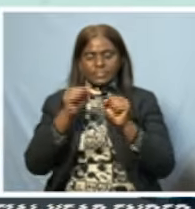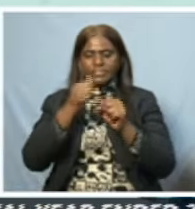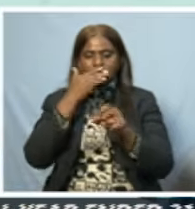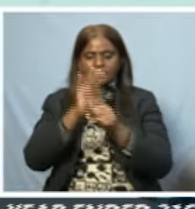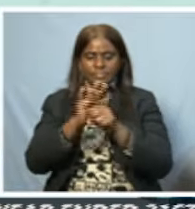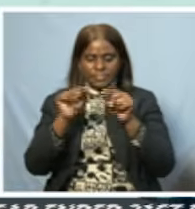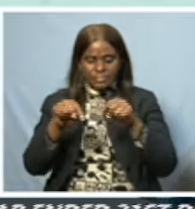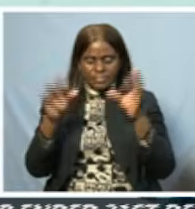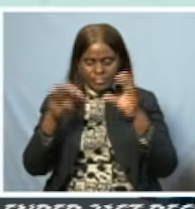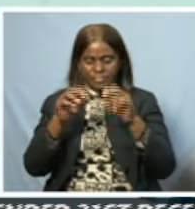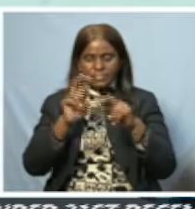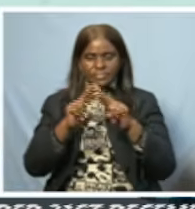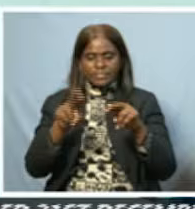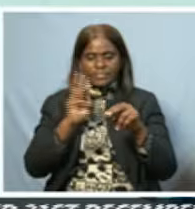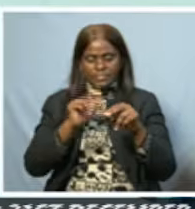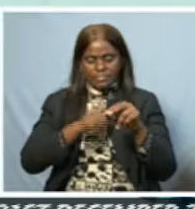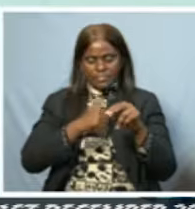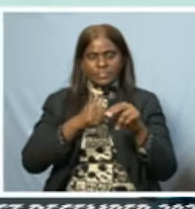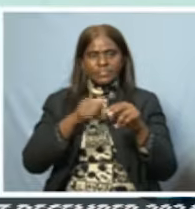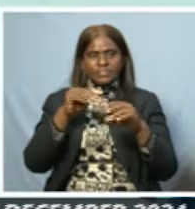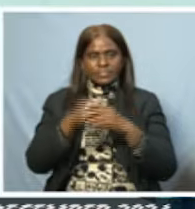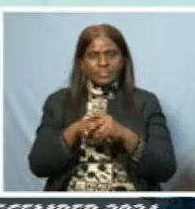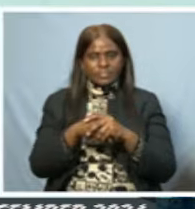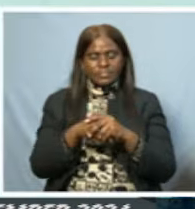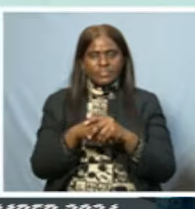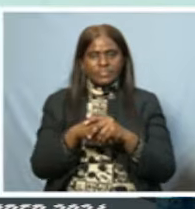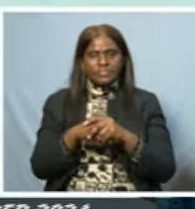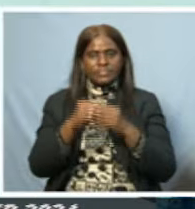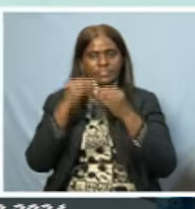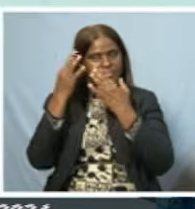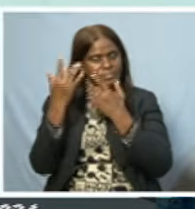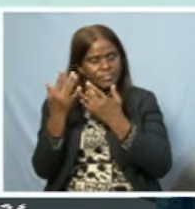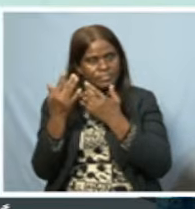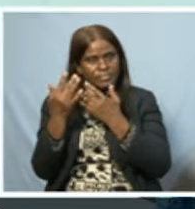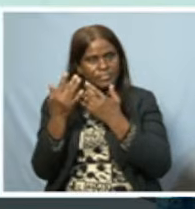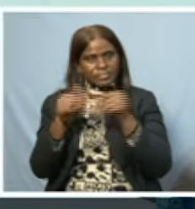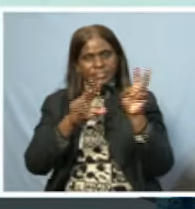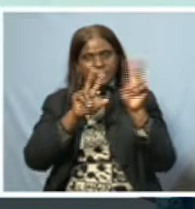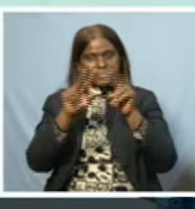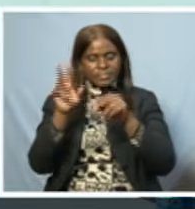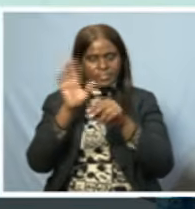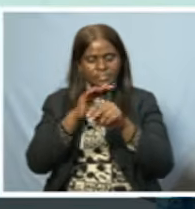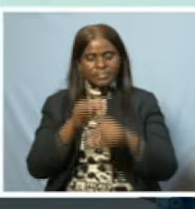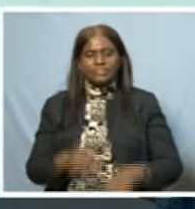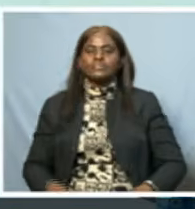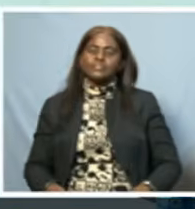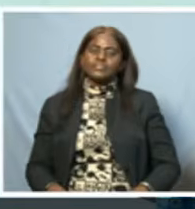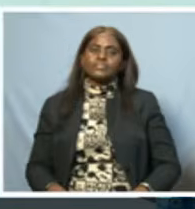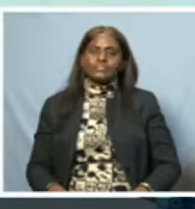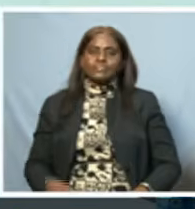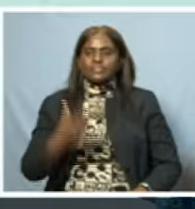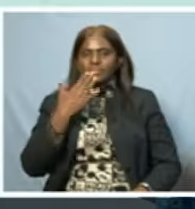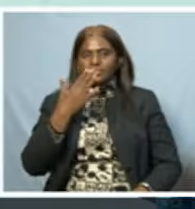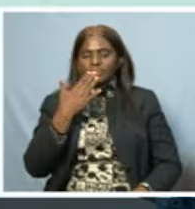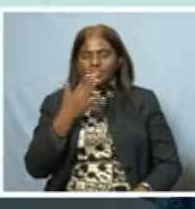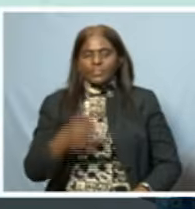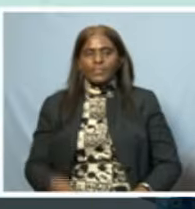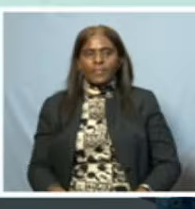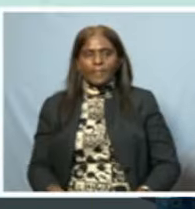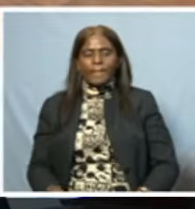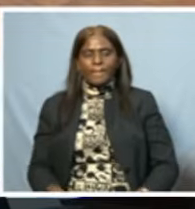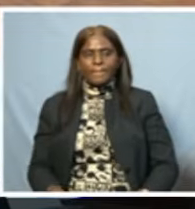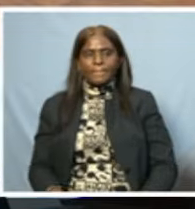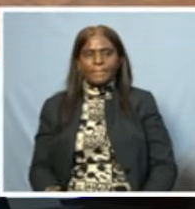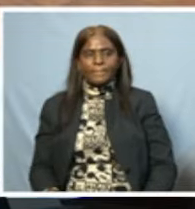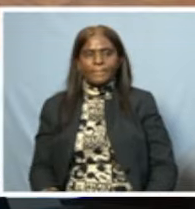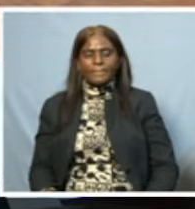this committee, Chair, that we are in that, observing that. Thank you so much. All right, thank